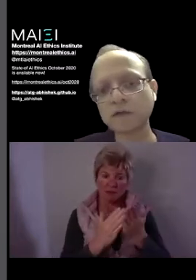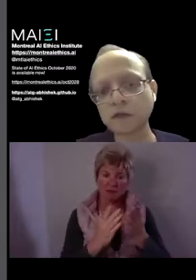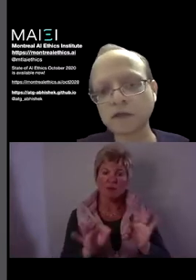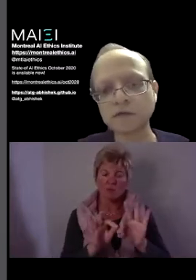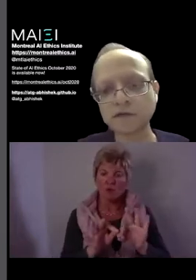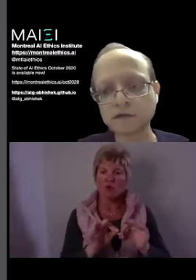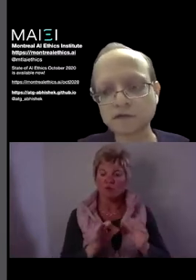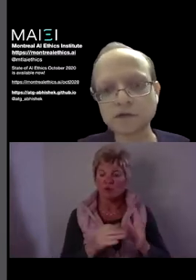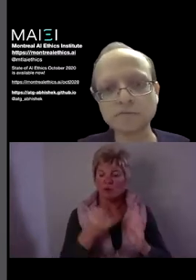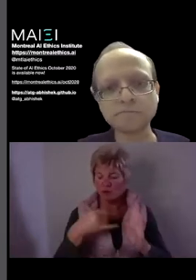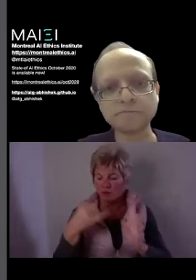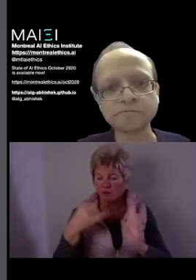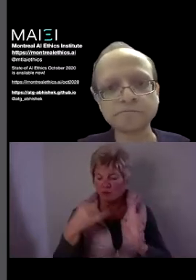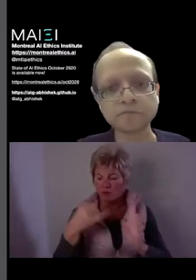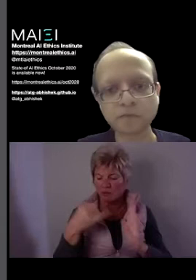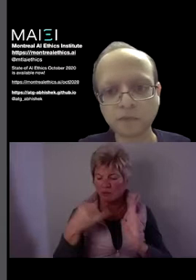the feasibility of that solution.